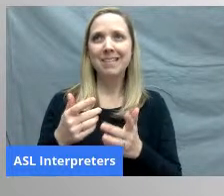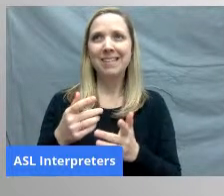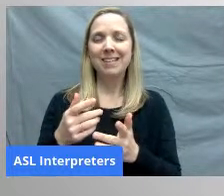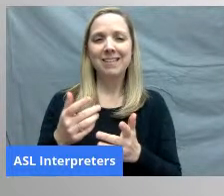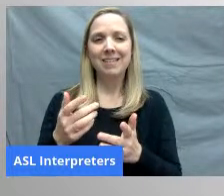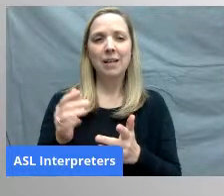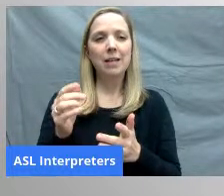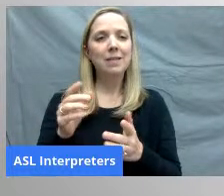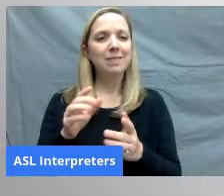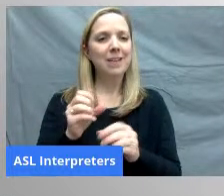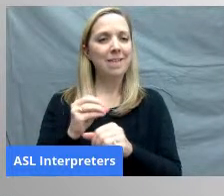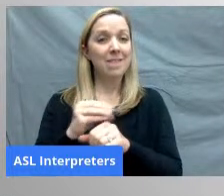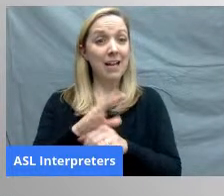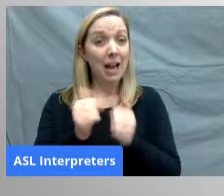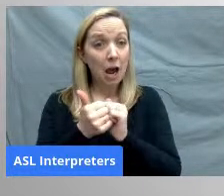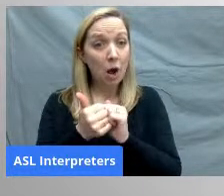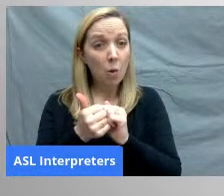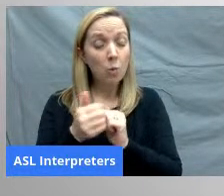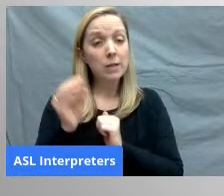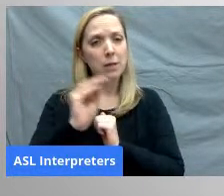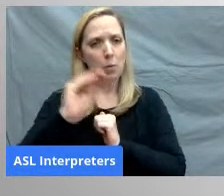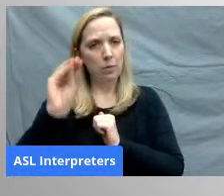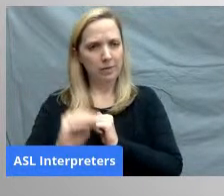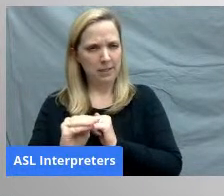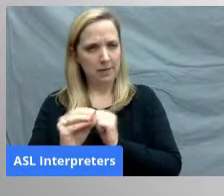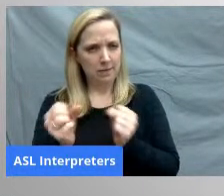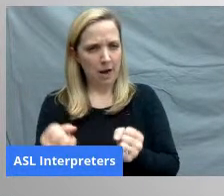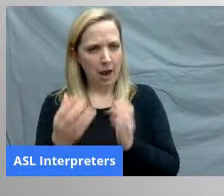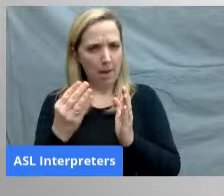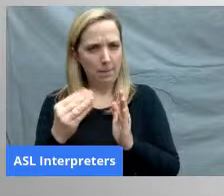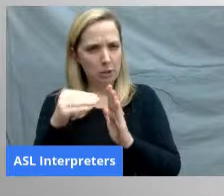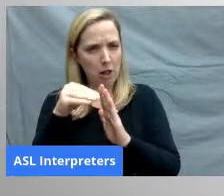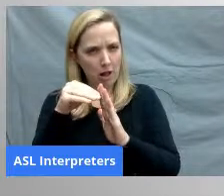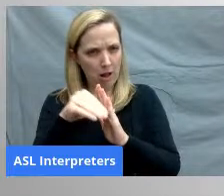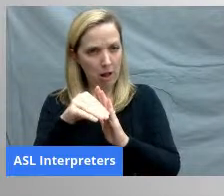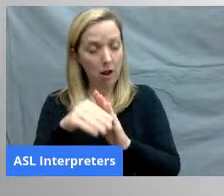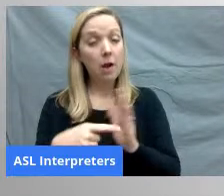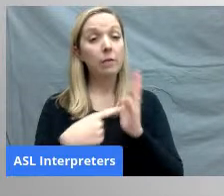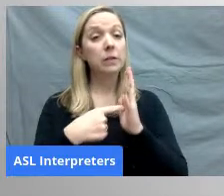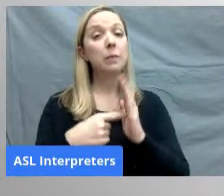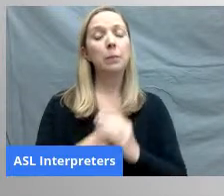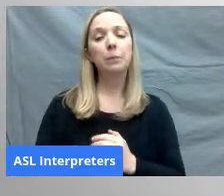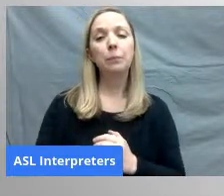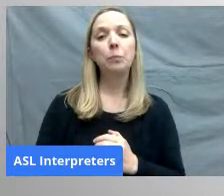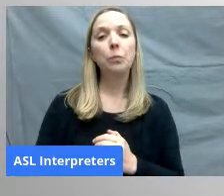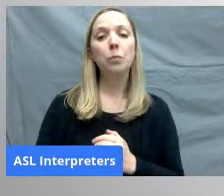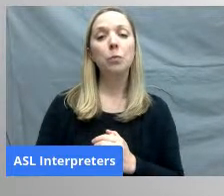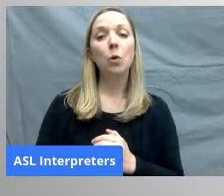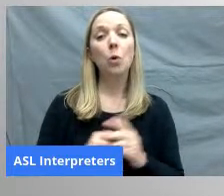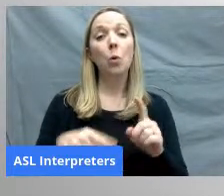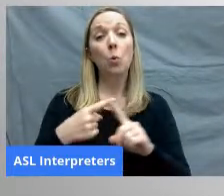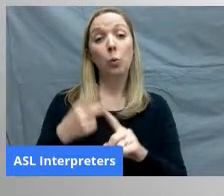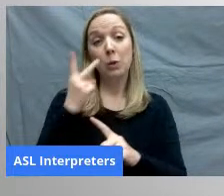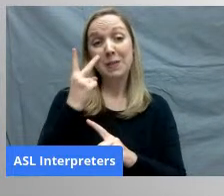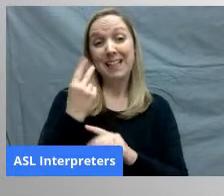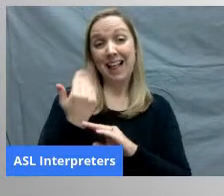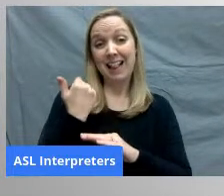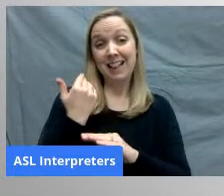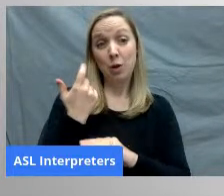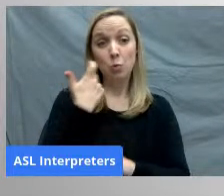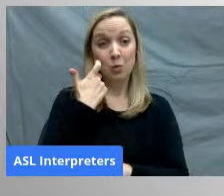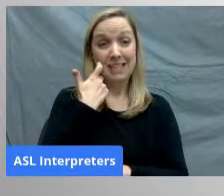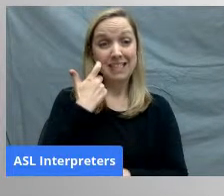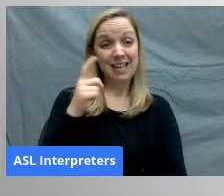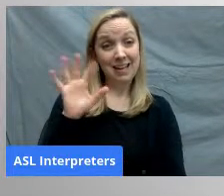a percentage of that amount that goes down. So for instance, if you look at the last FTE count, which